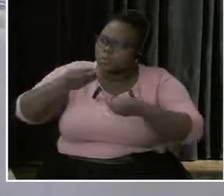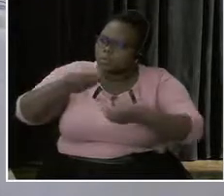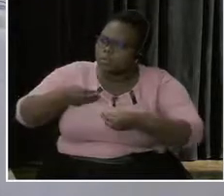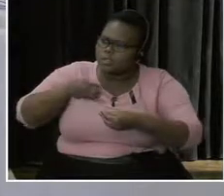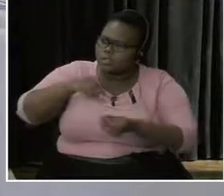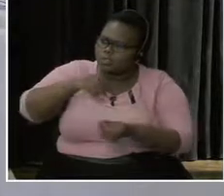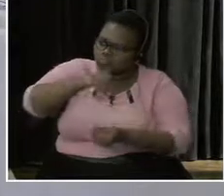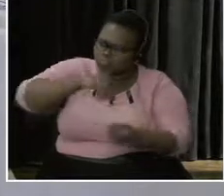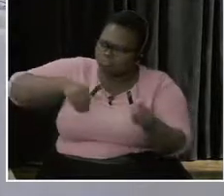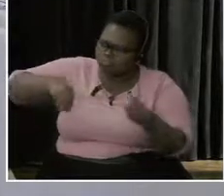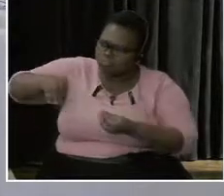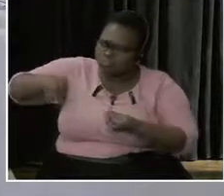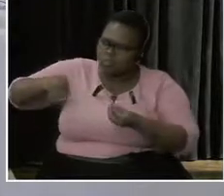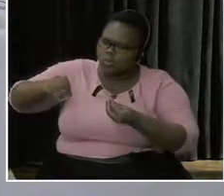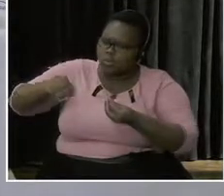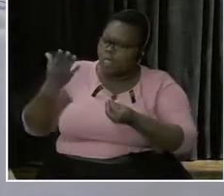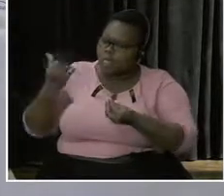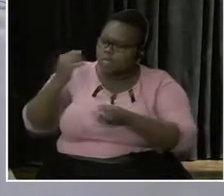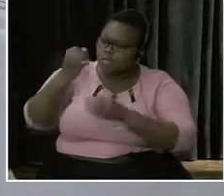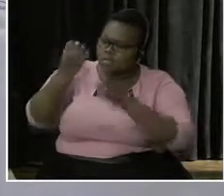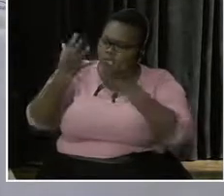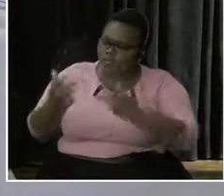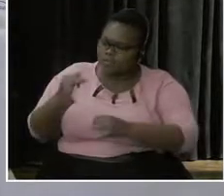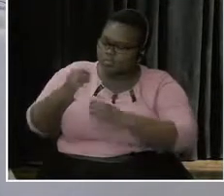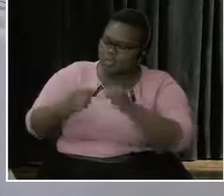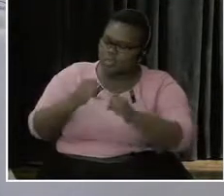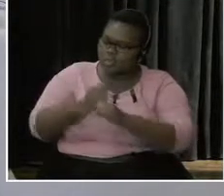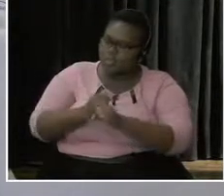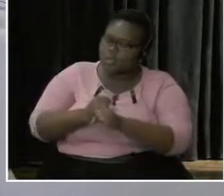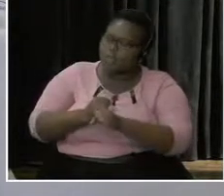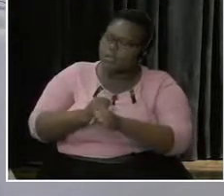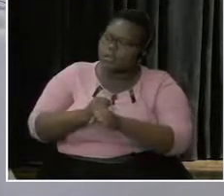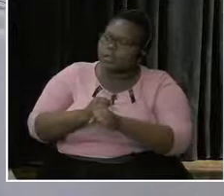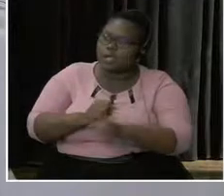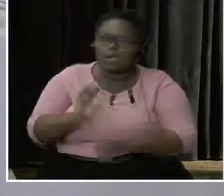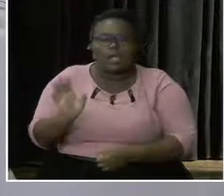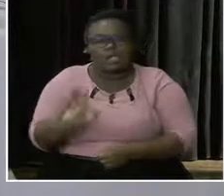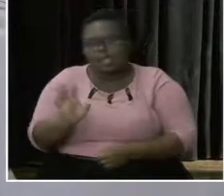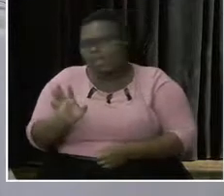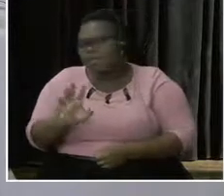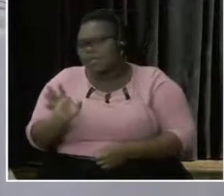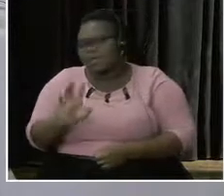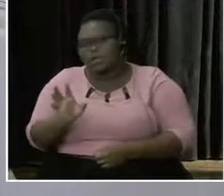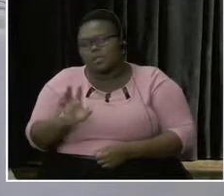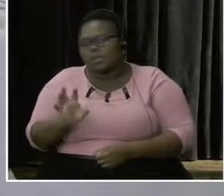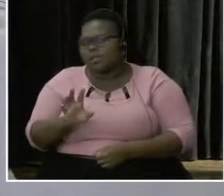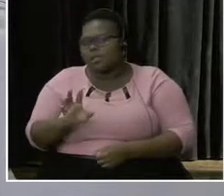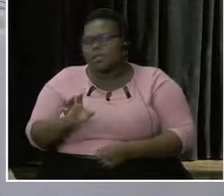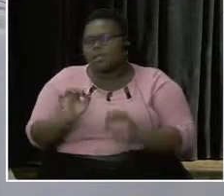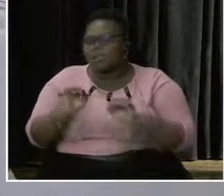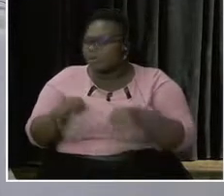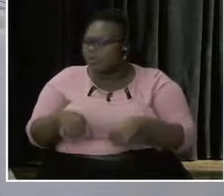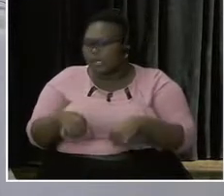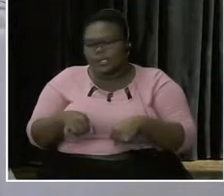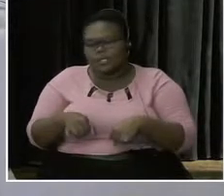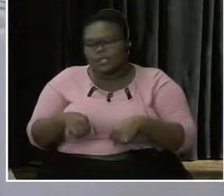financial year budget for Saturday games. Yes, Rob Nkosi. Is the recommendation